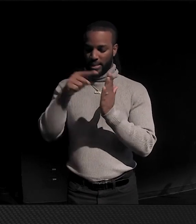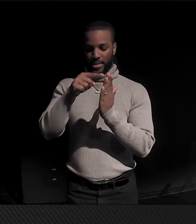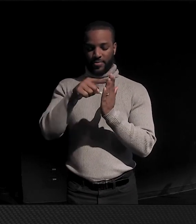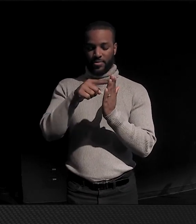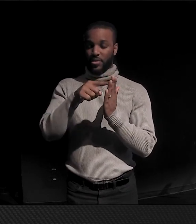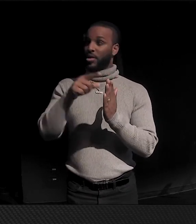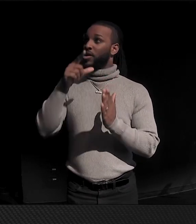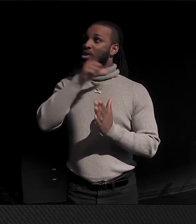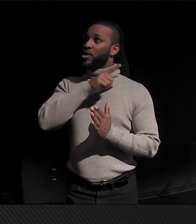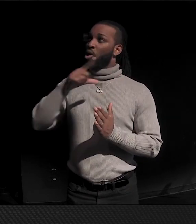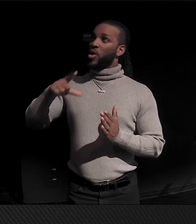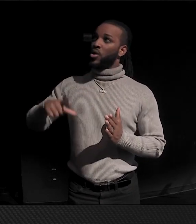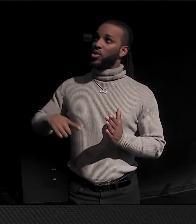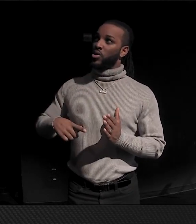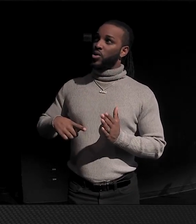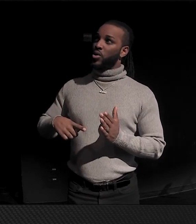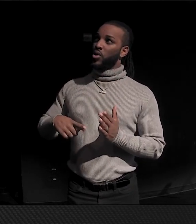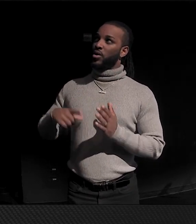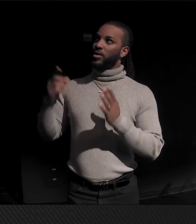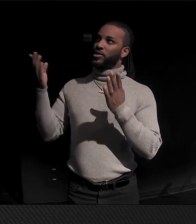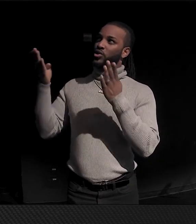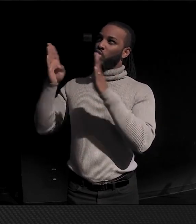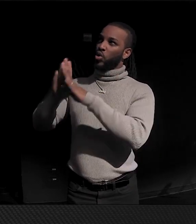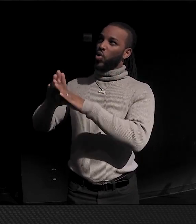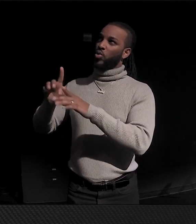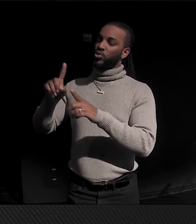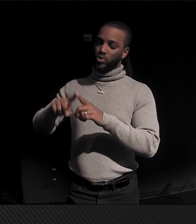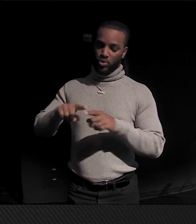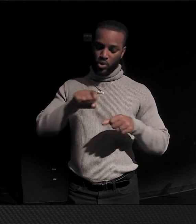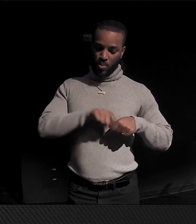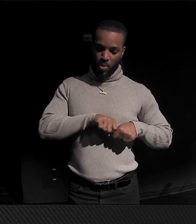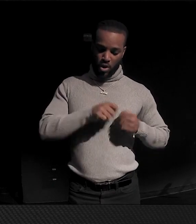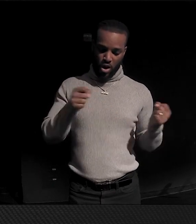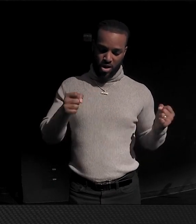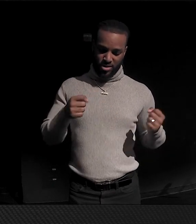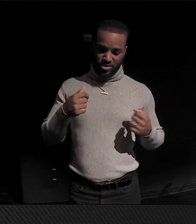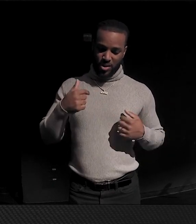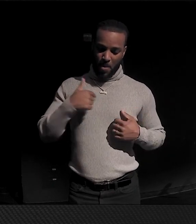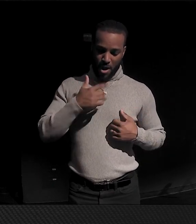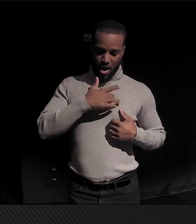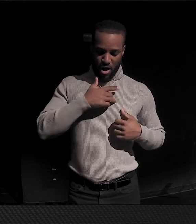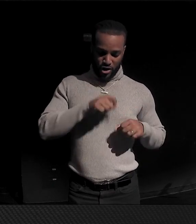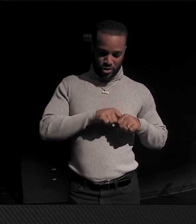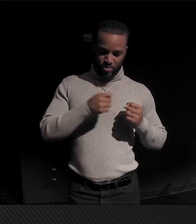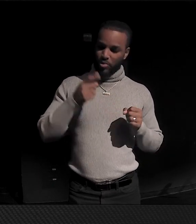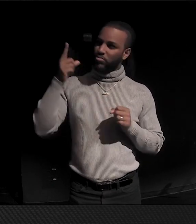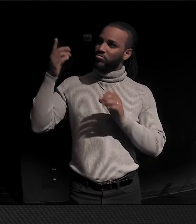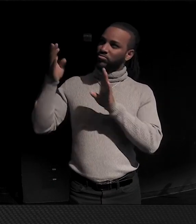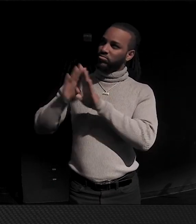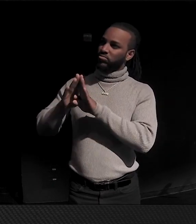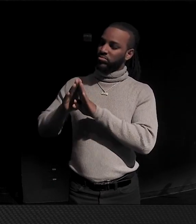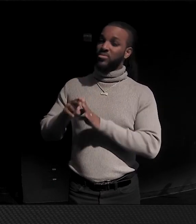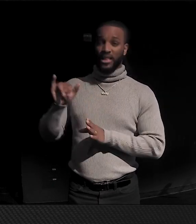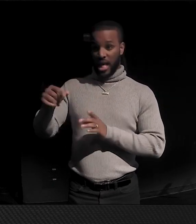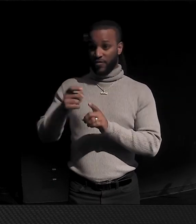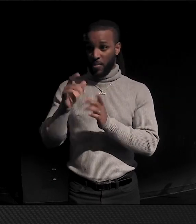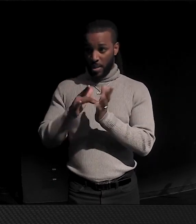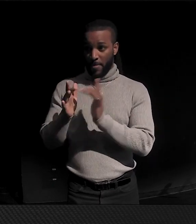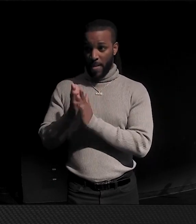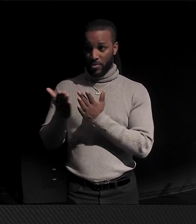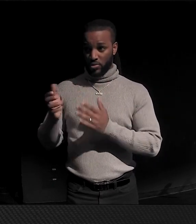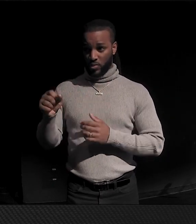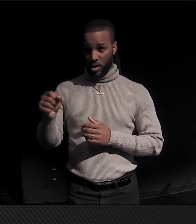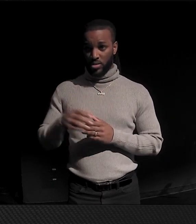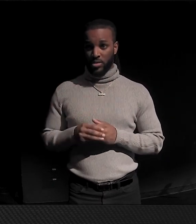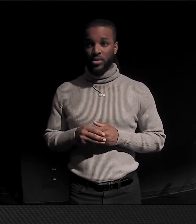Lord is close to the brokenhearted. And my heart was broken, and that's all I could manage to pray. And that was scripture as well. Yeah, that's scripture as